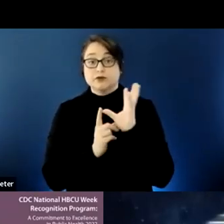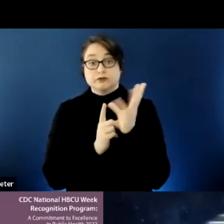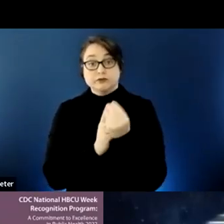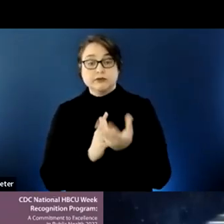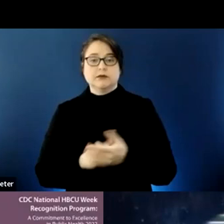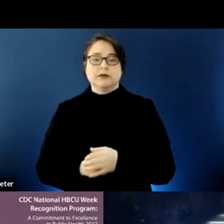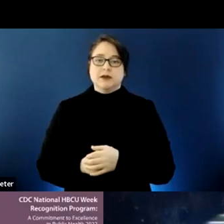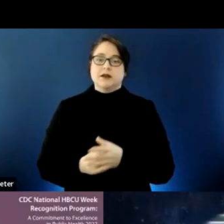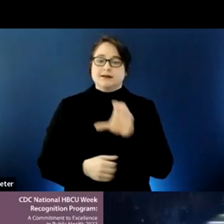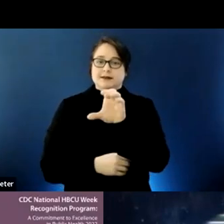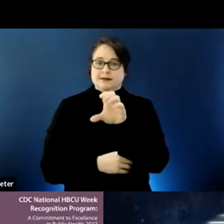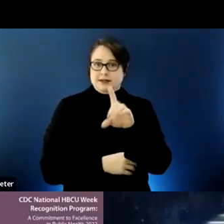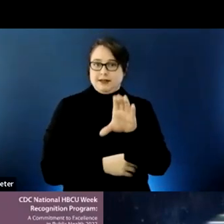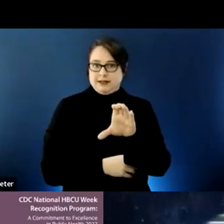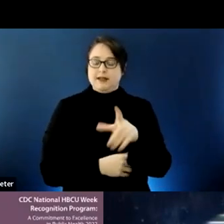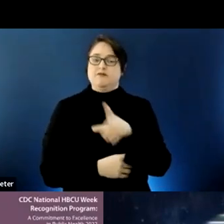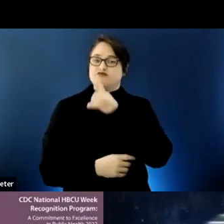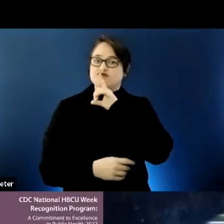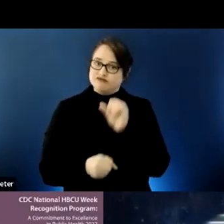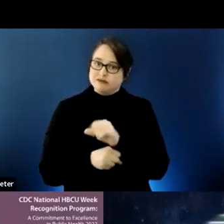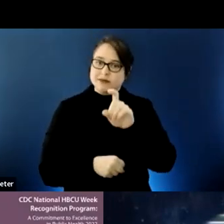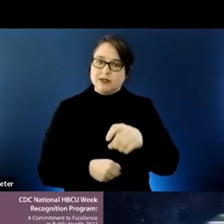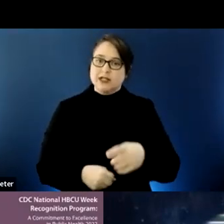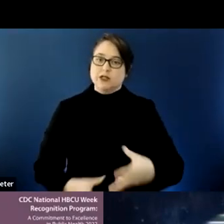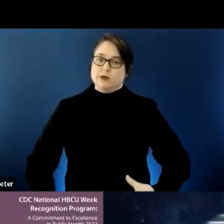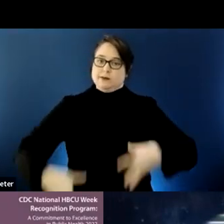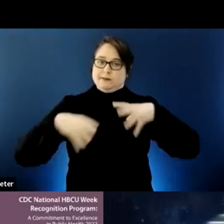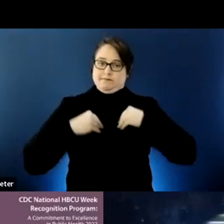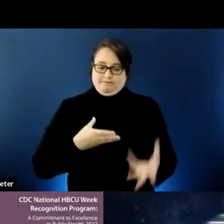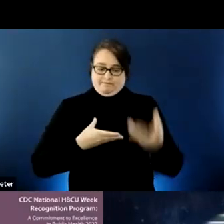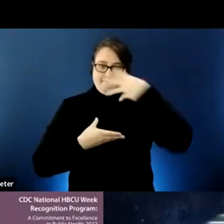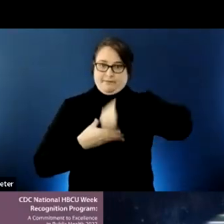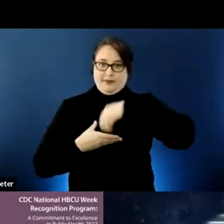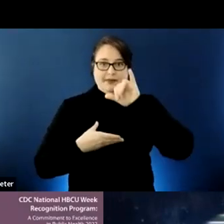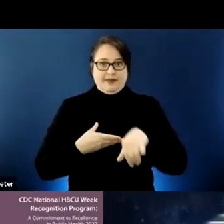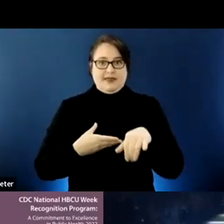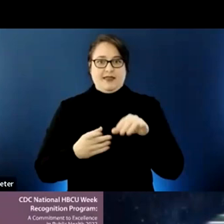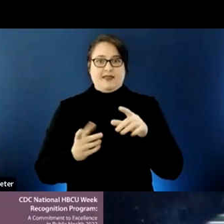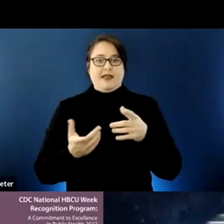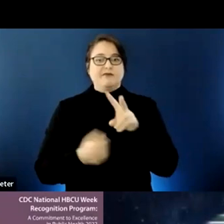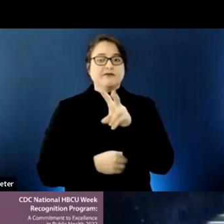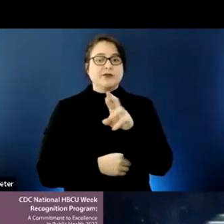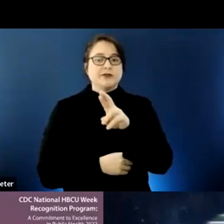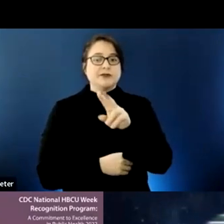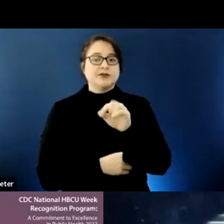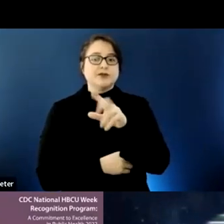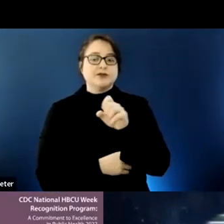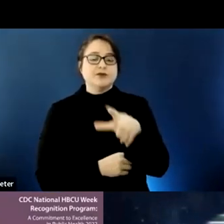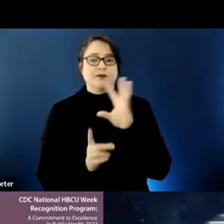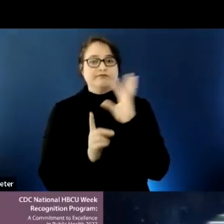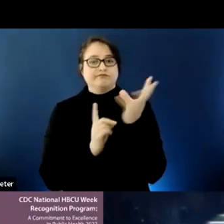virtual culture as a means of communication with publishing opportunities, as well as research opportunities, collaborative